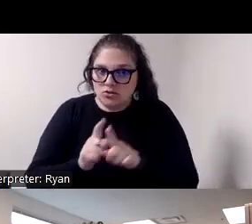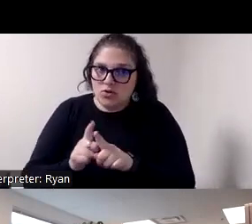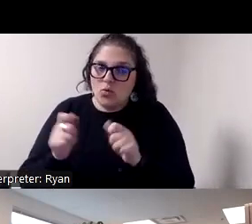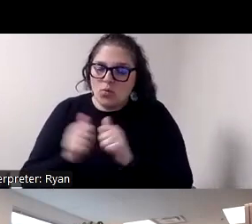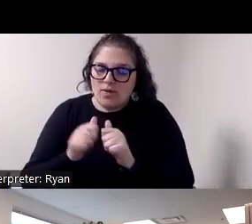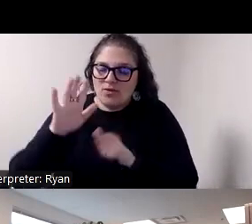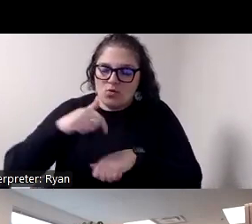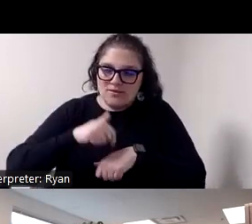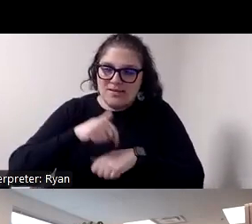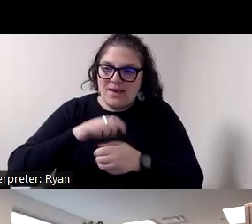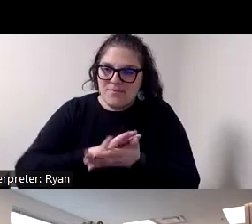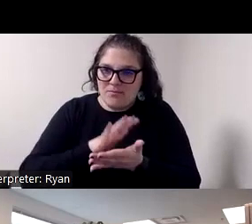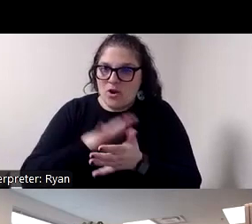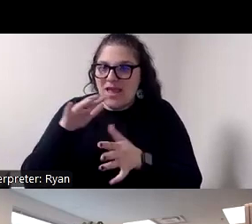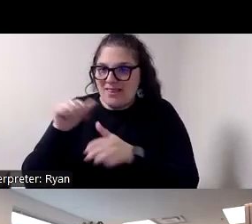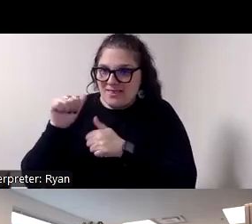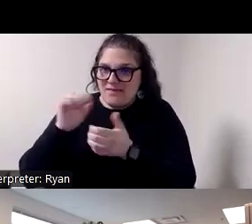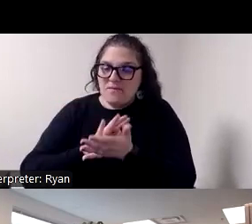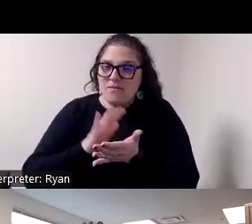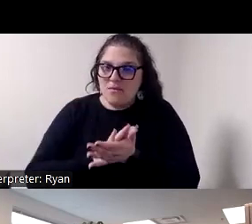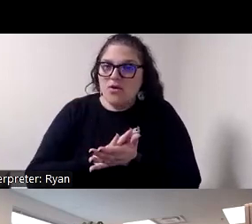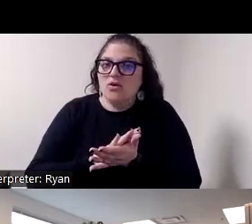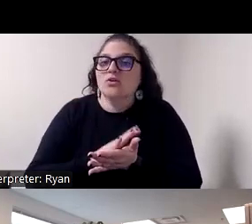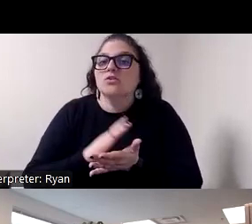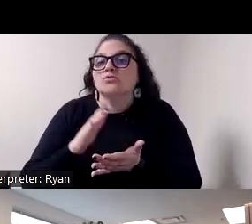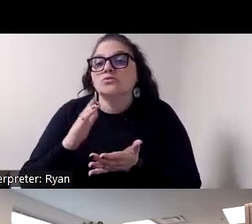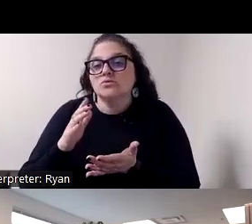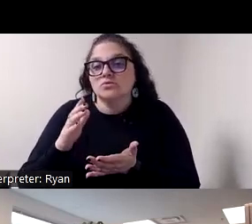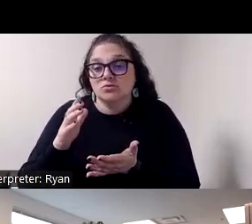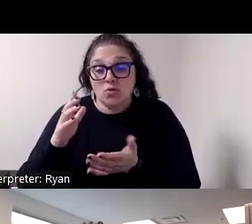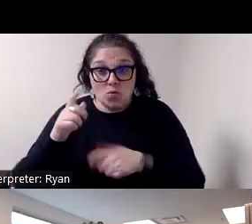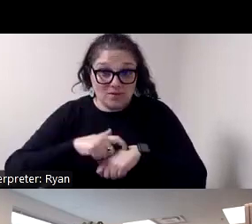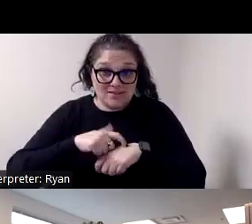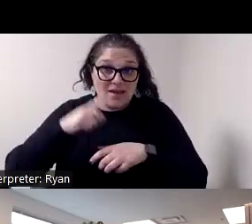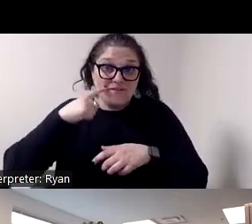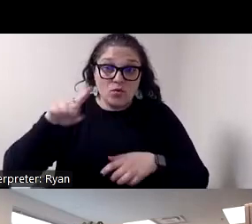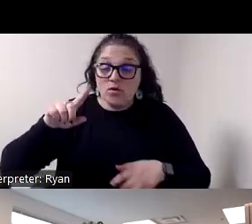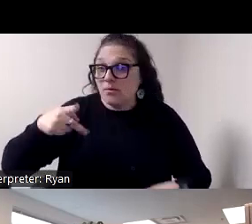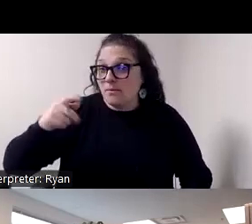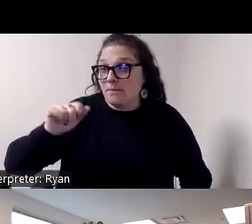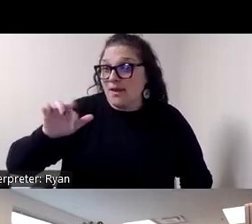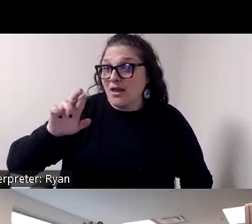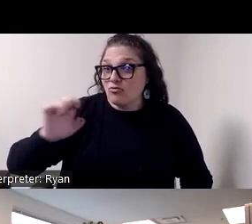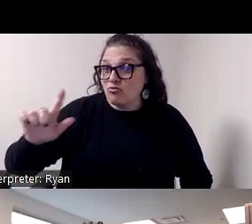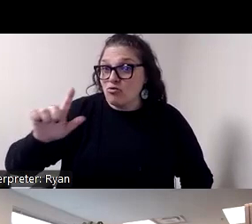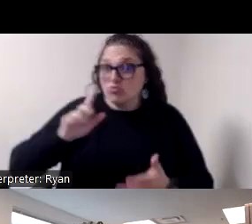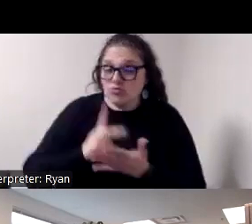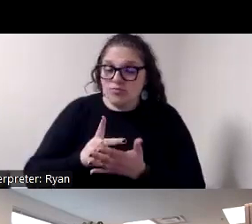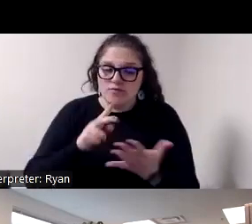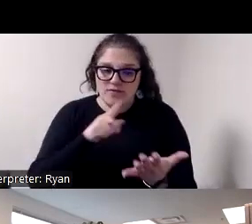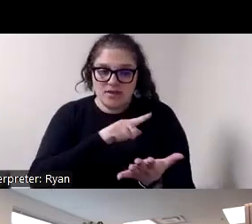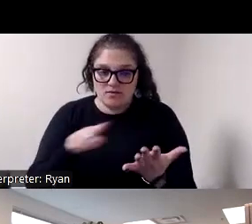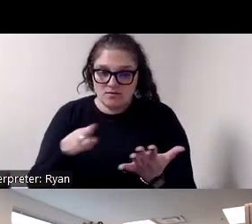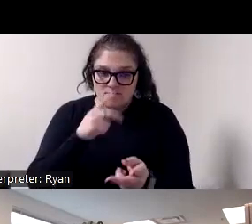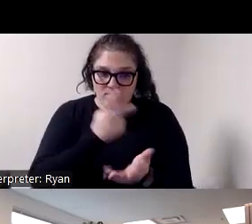your timesheet and leave slip. And that way, when it's time for payroll to approve the timesheet, they can just verify like, okay,